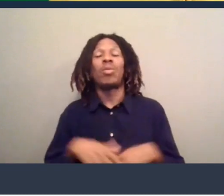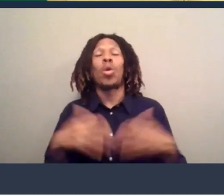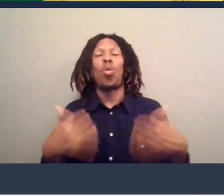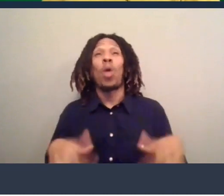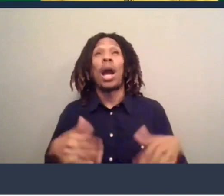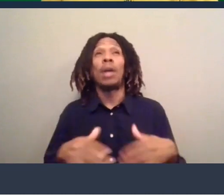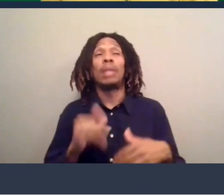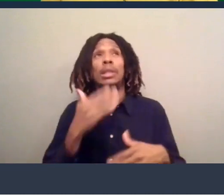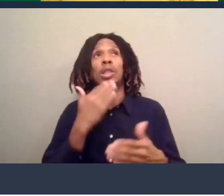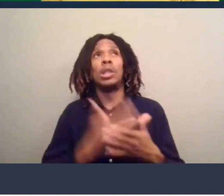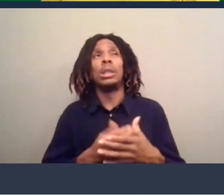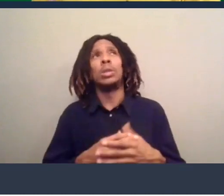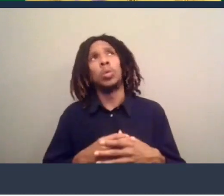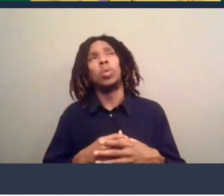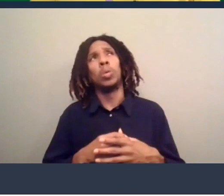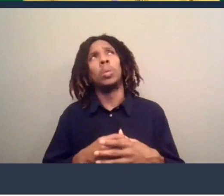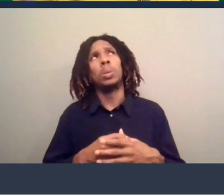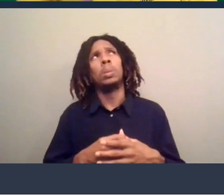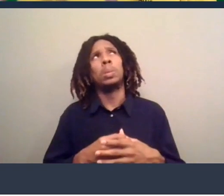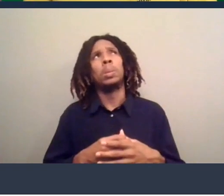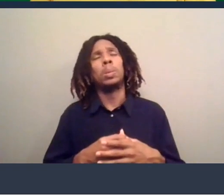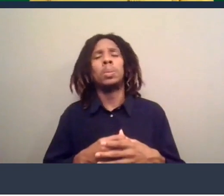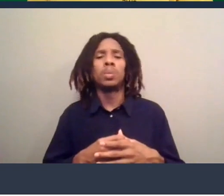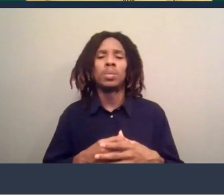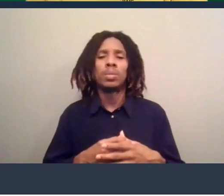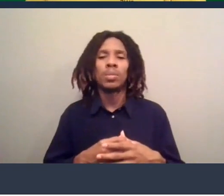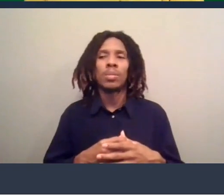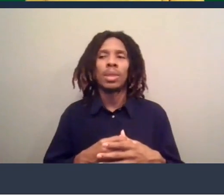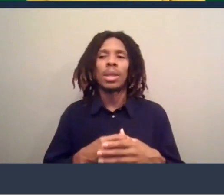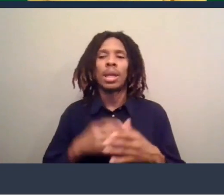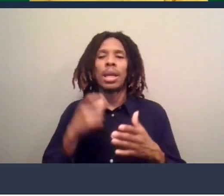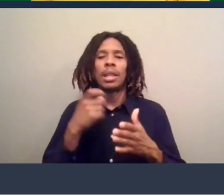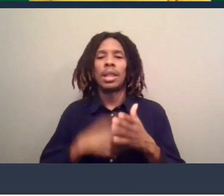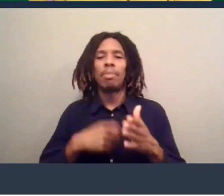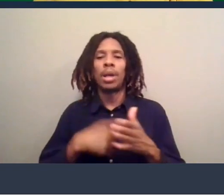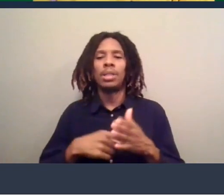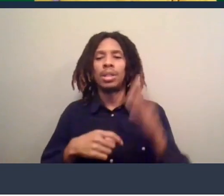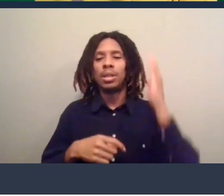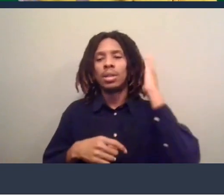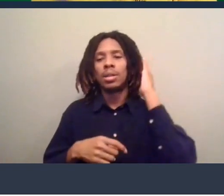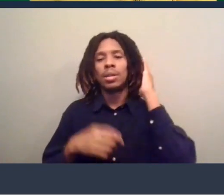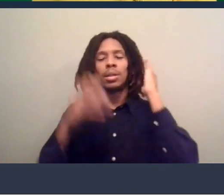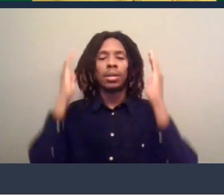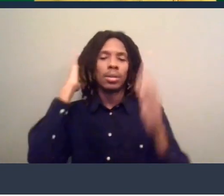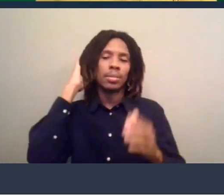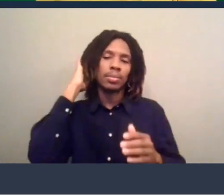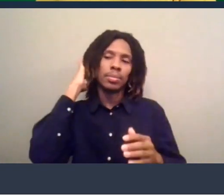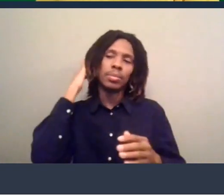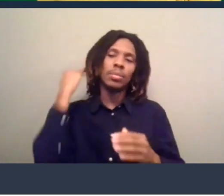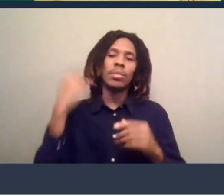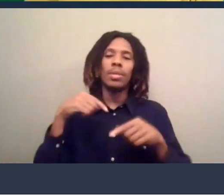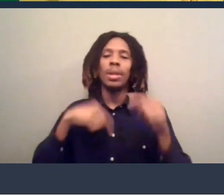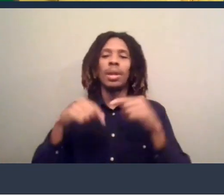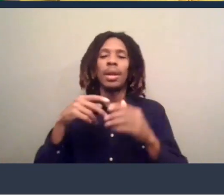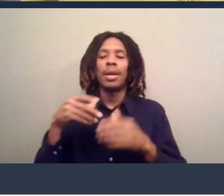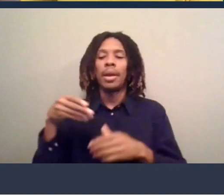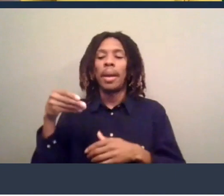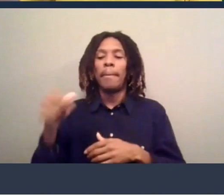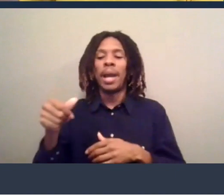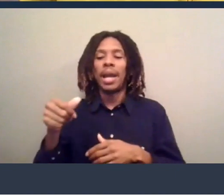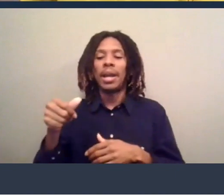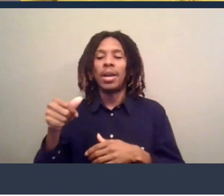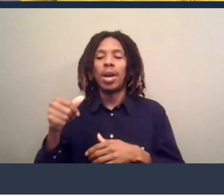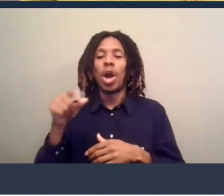good. So then once again, the pricing all goes back to pay for what you're using.